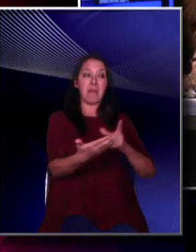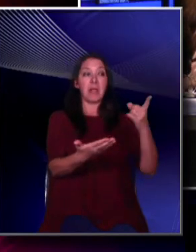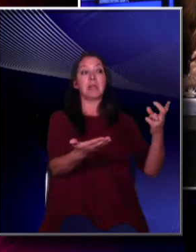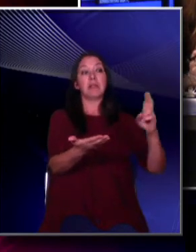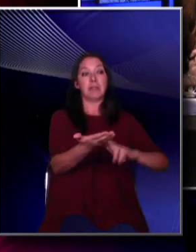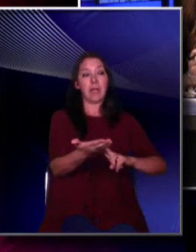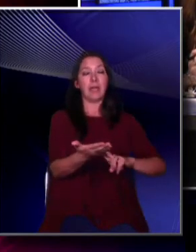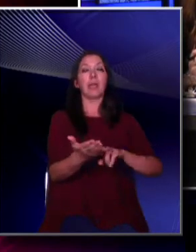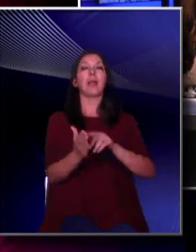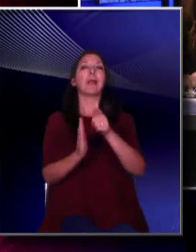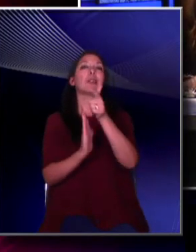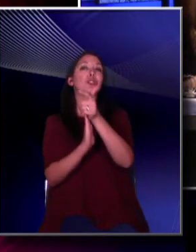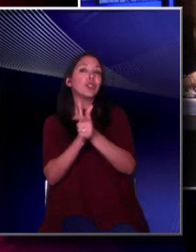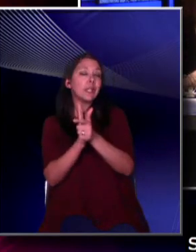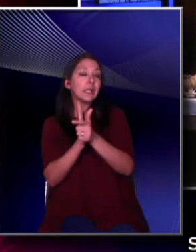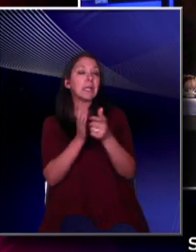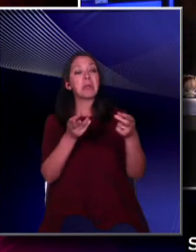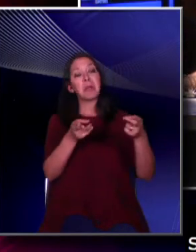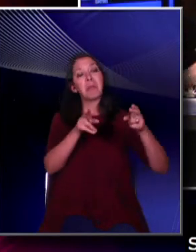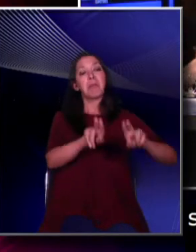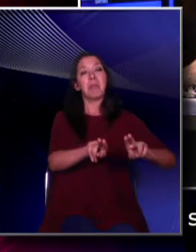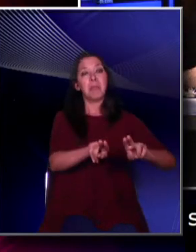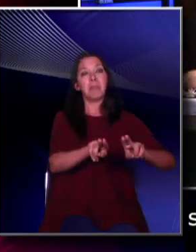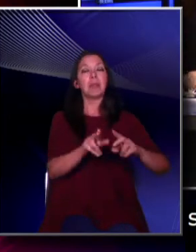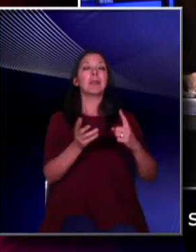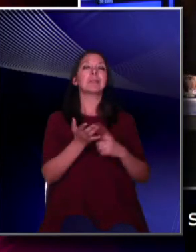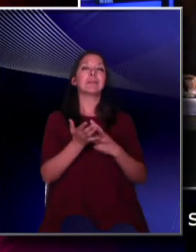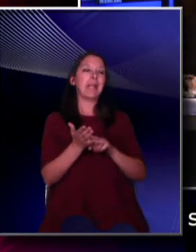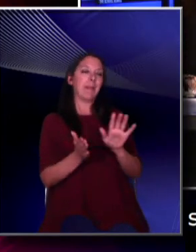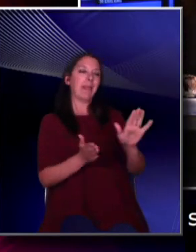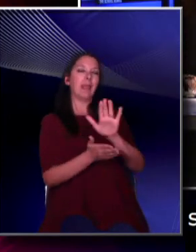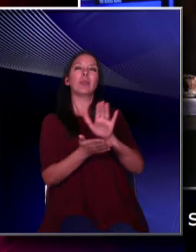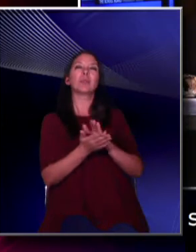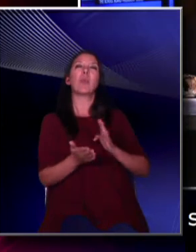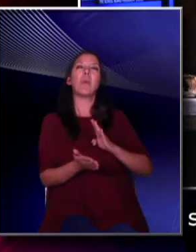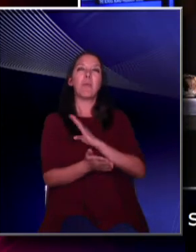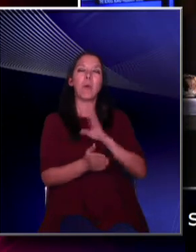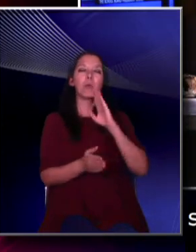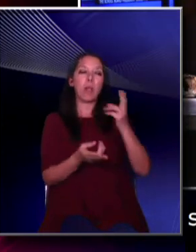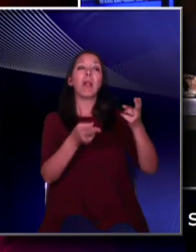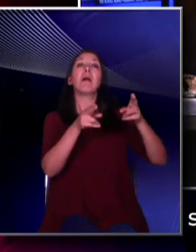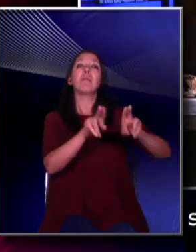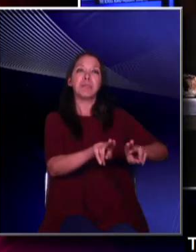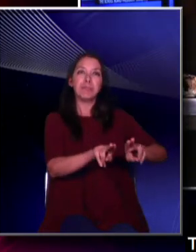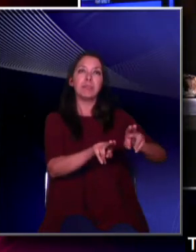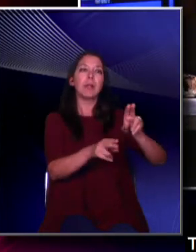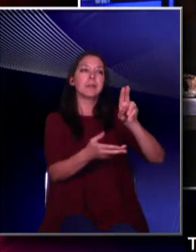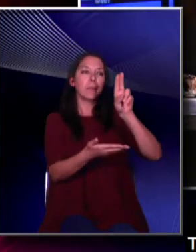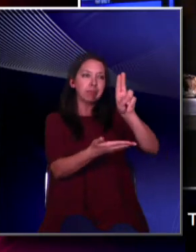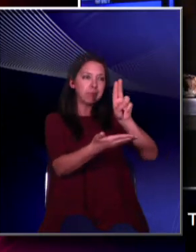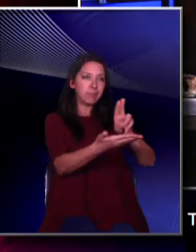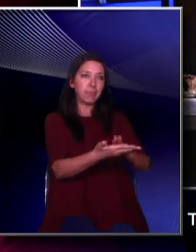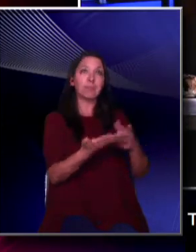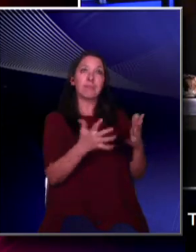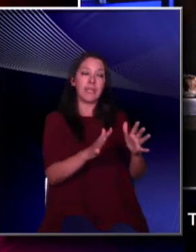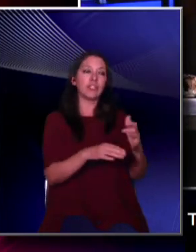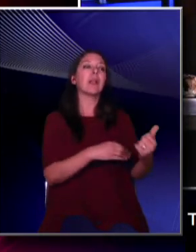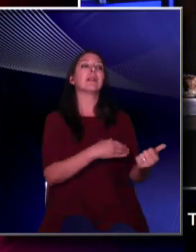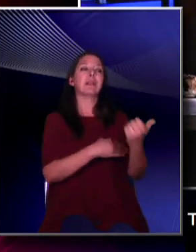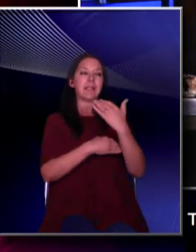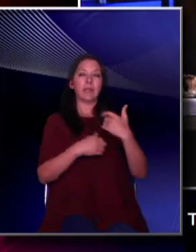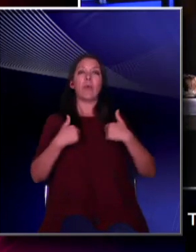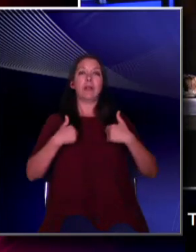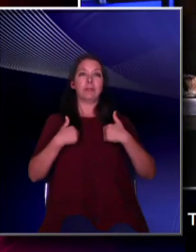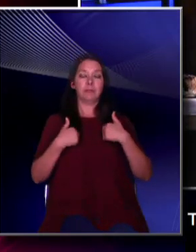it, sometimes the school board president signed it, and then they send it to us. The Assistant